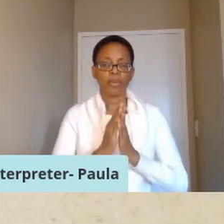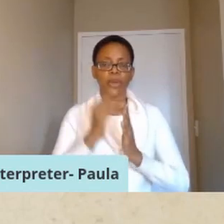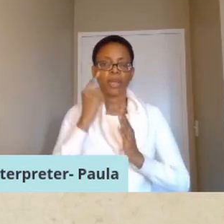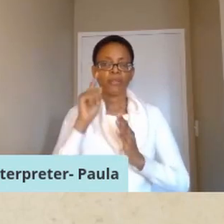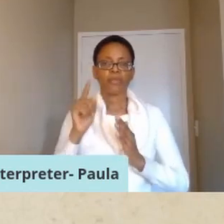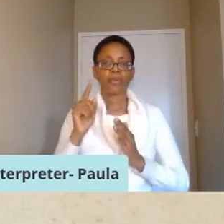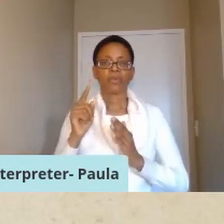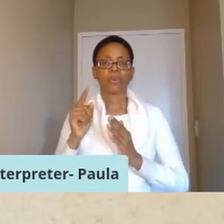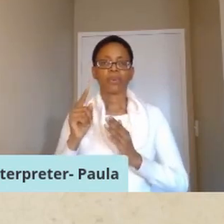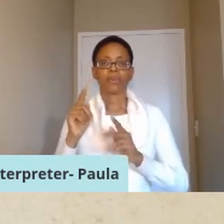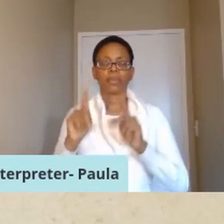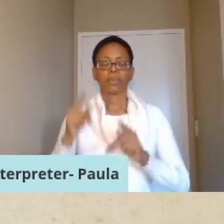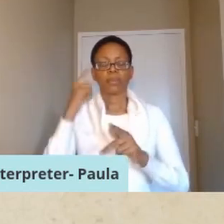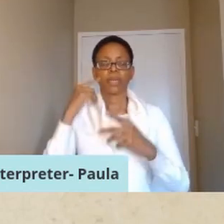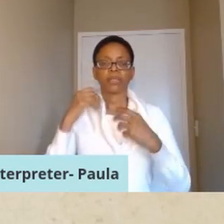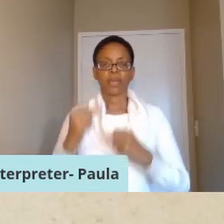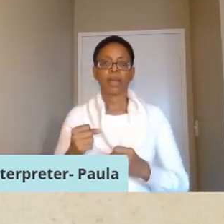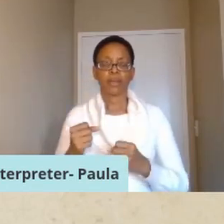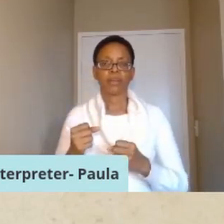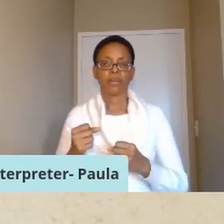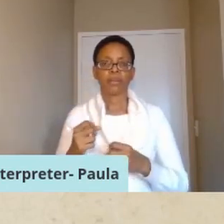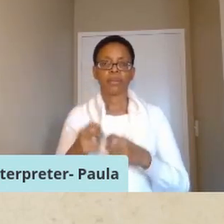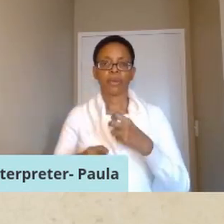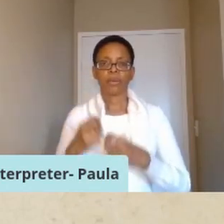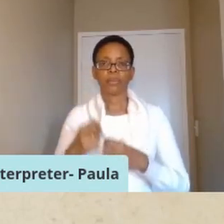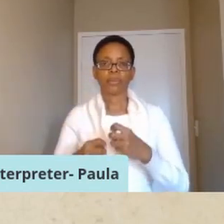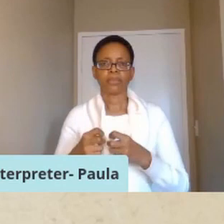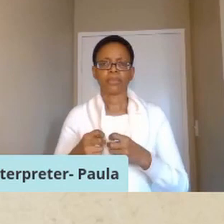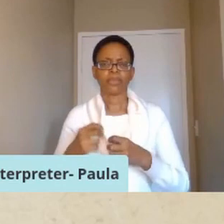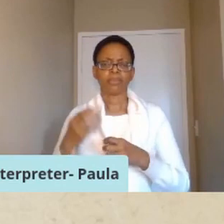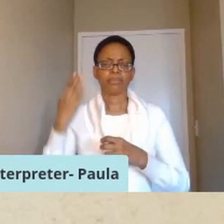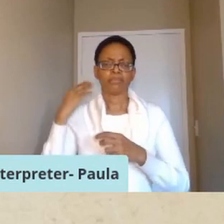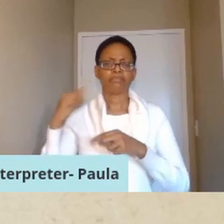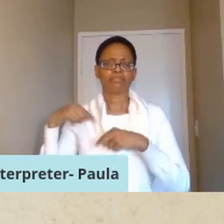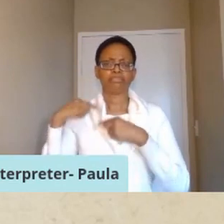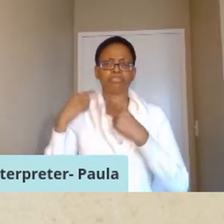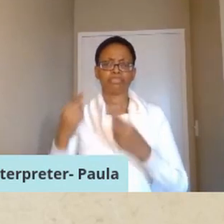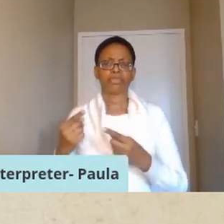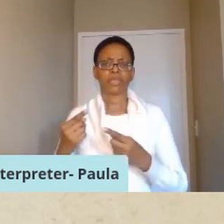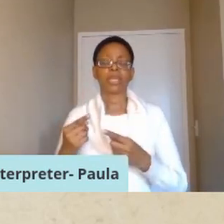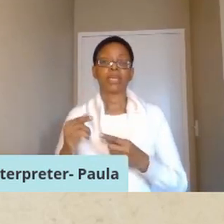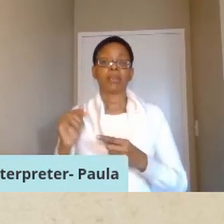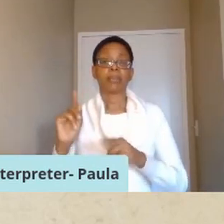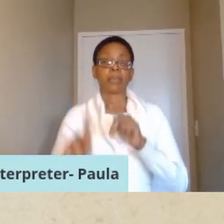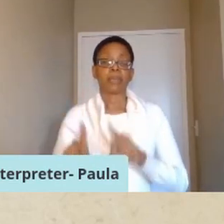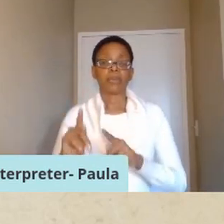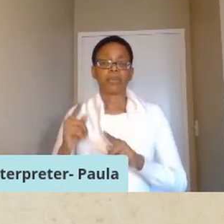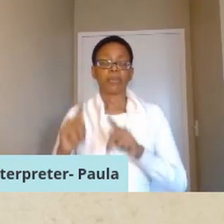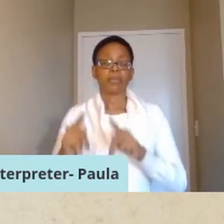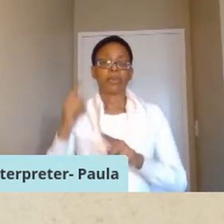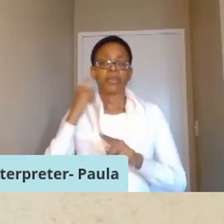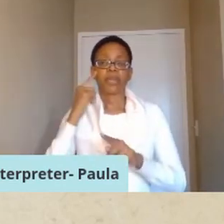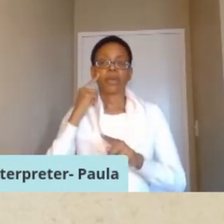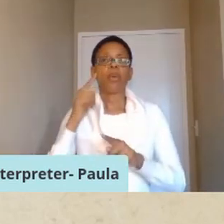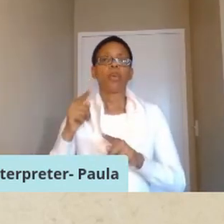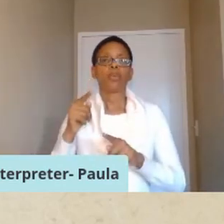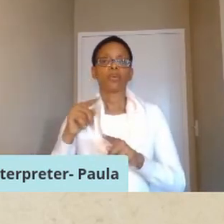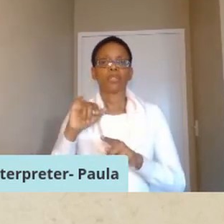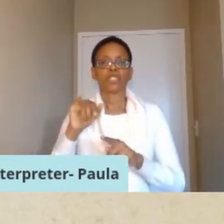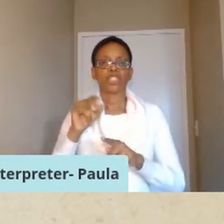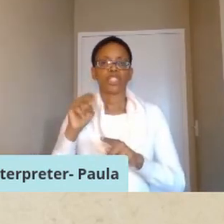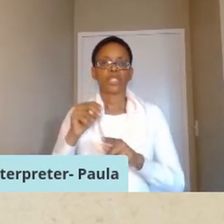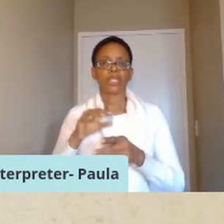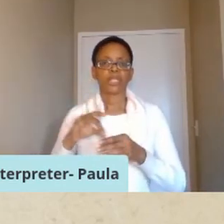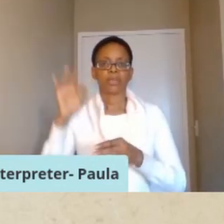by jinns, has existed since the beginning of Islam. In the contemporary Muslim world, instead of being viewed as